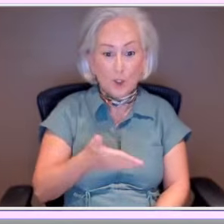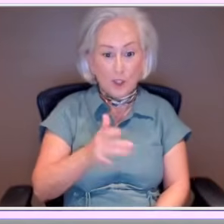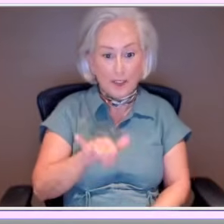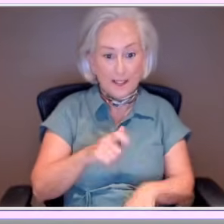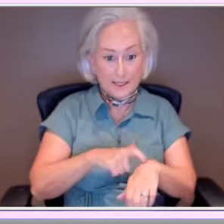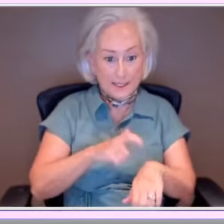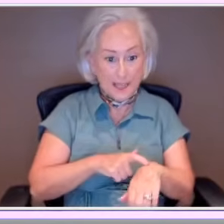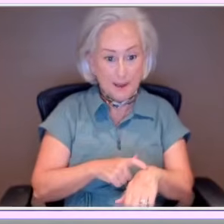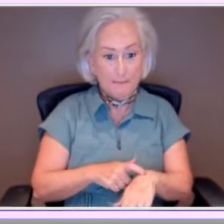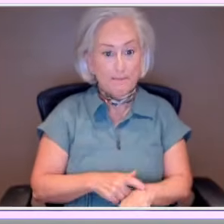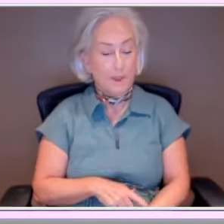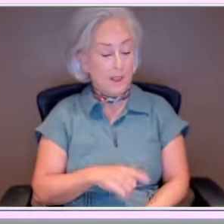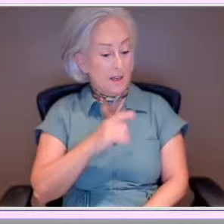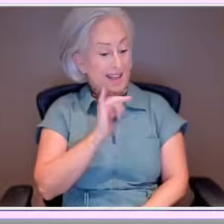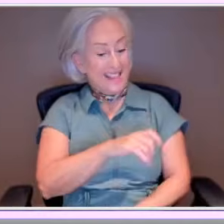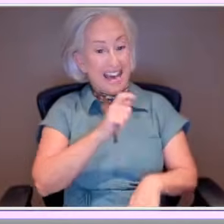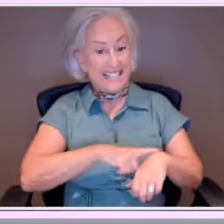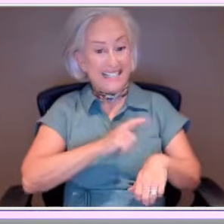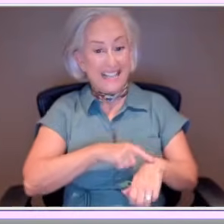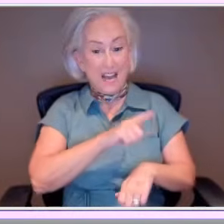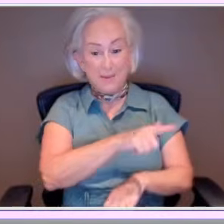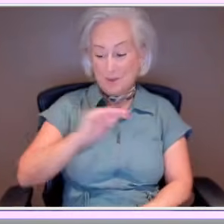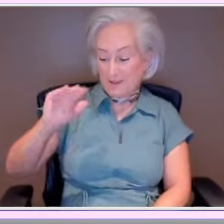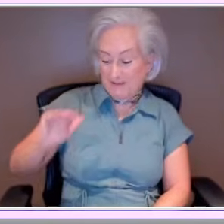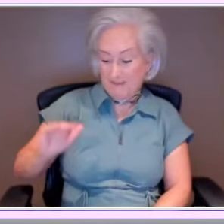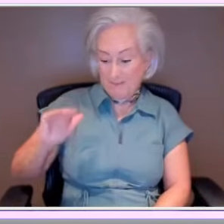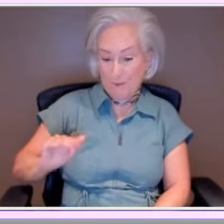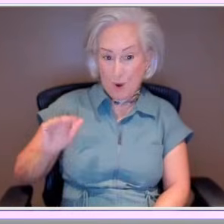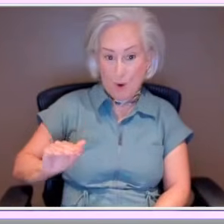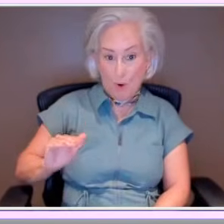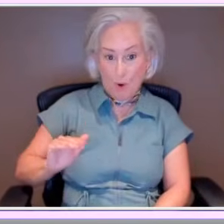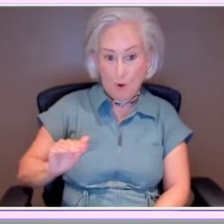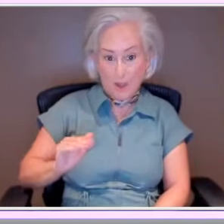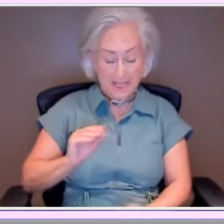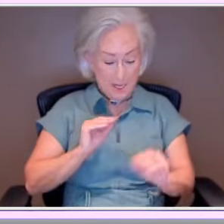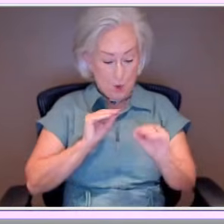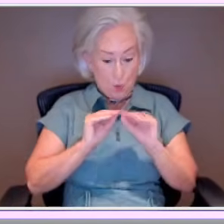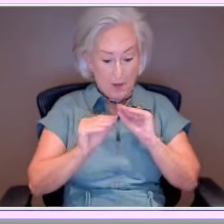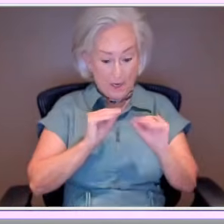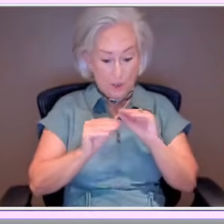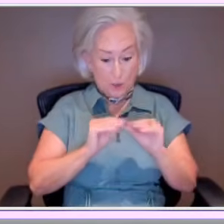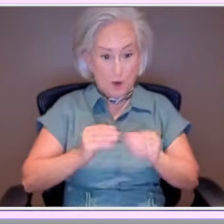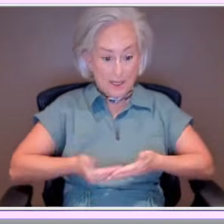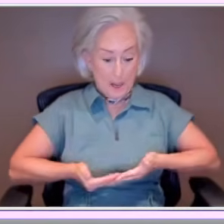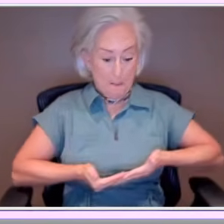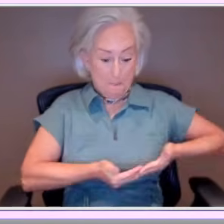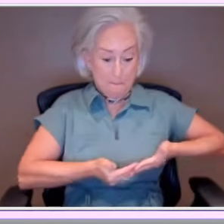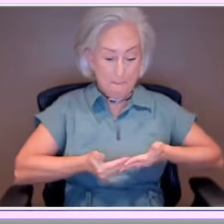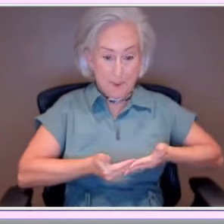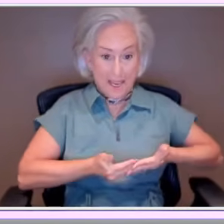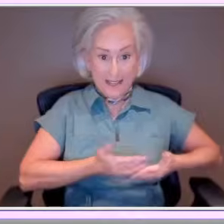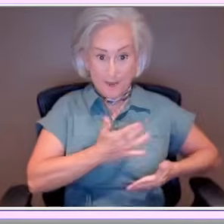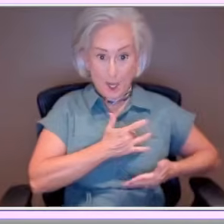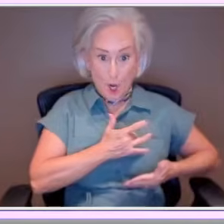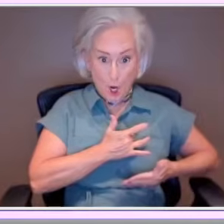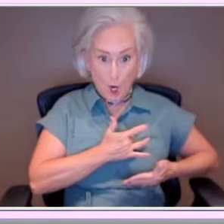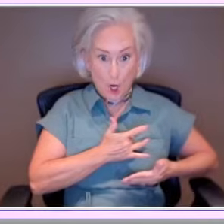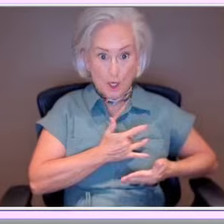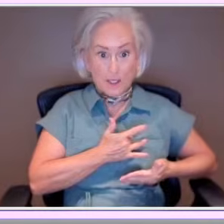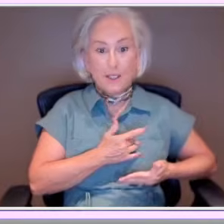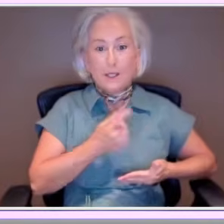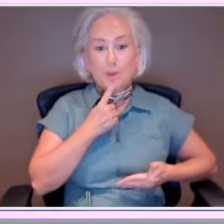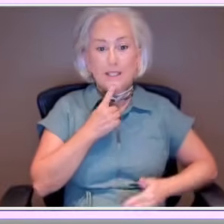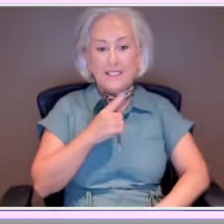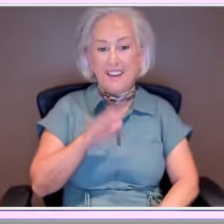and so Right. that's the challenge, is reconstructing when they're an infant. We'll call them 5 kilos at that